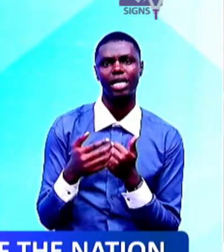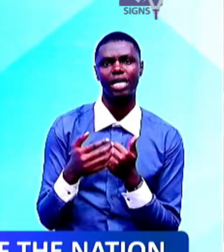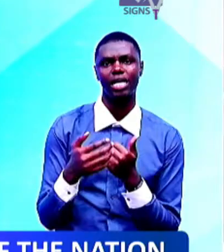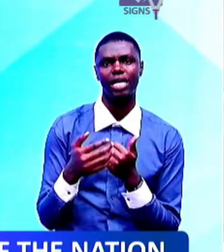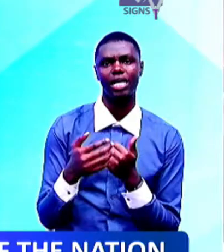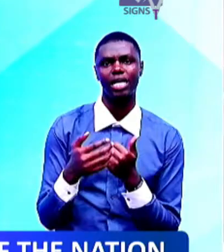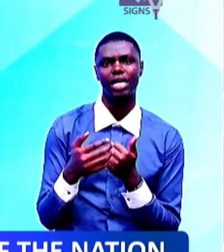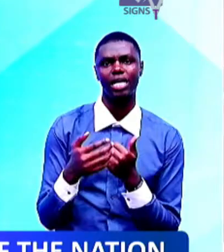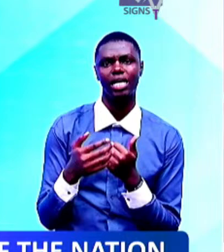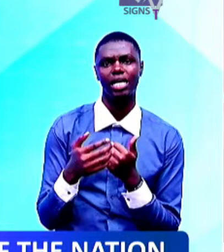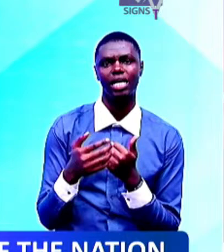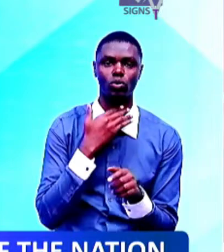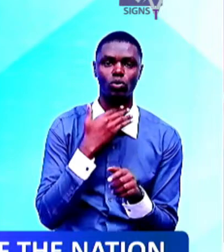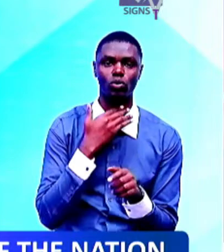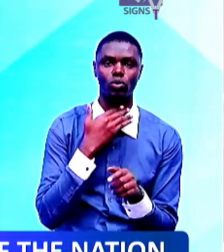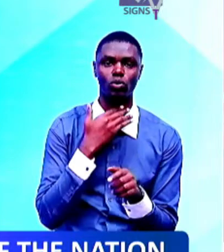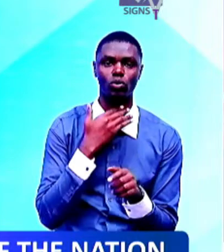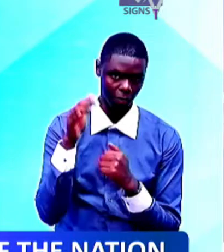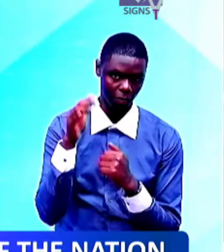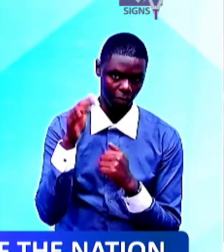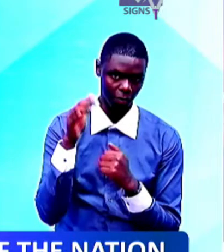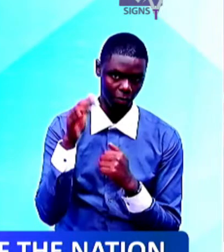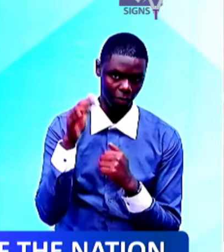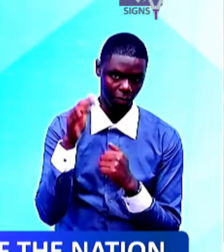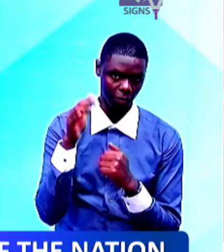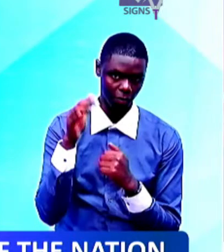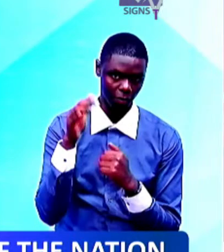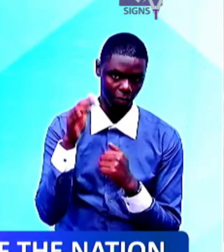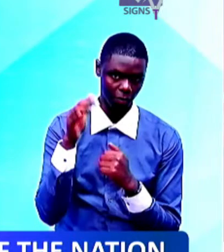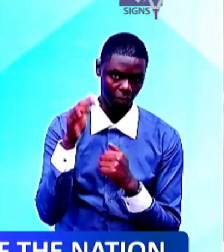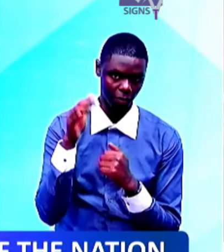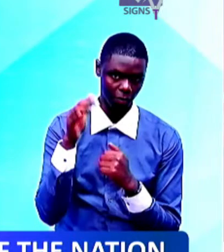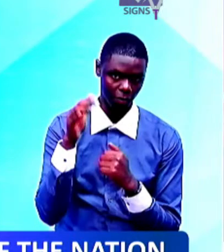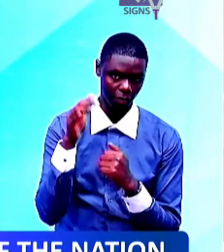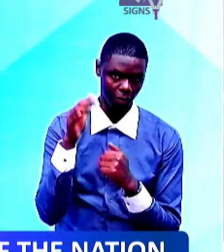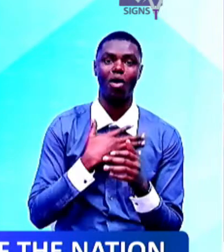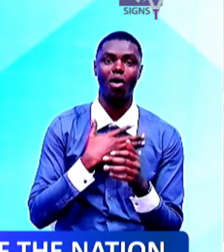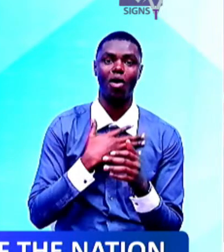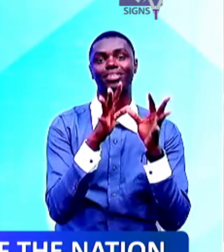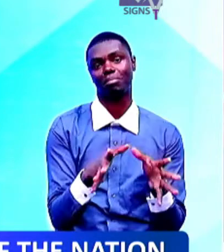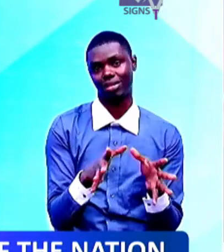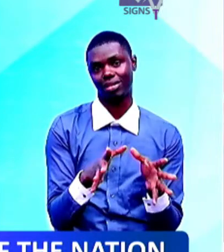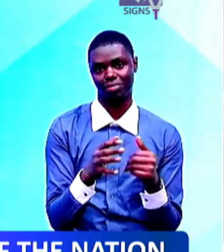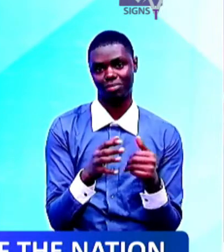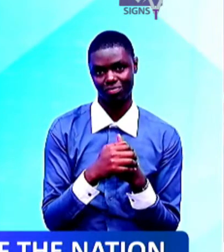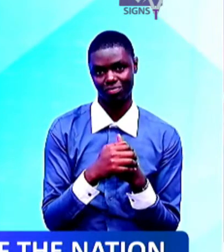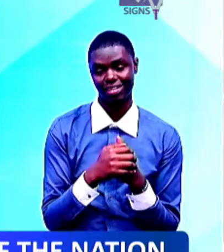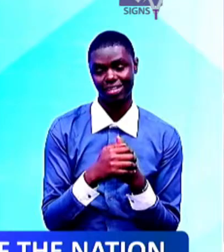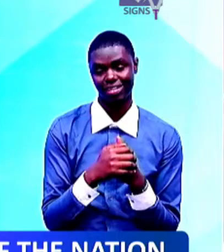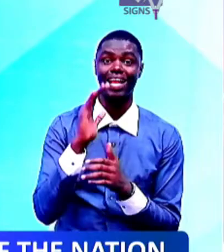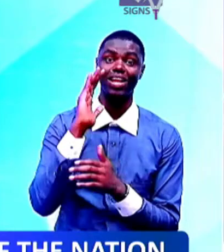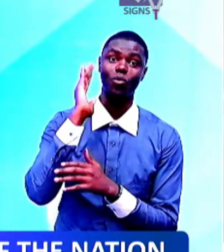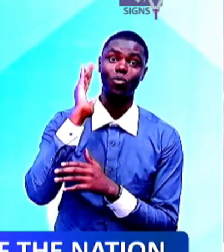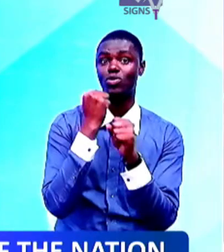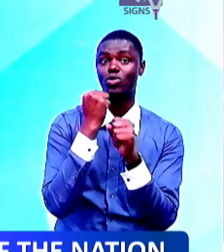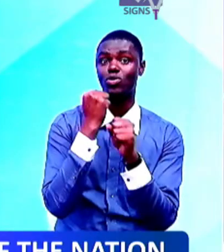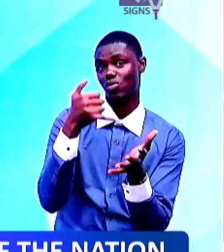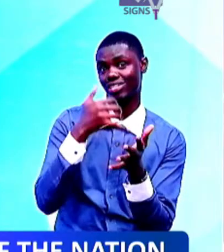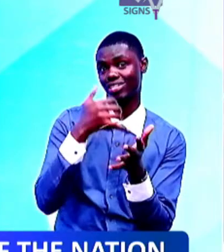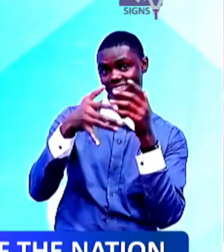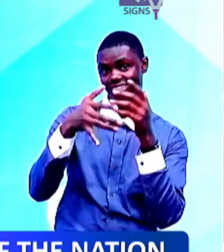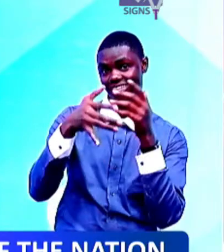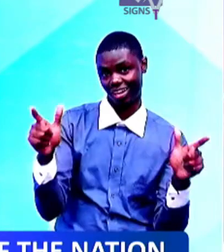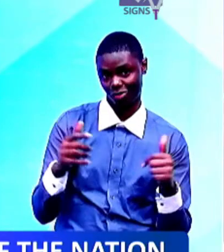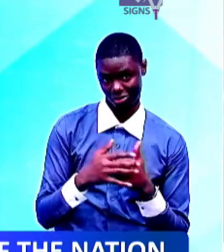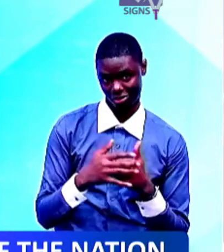also want to hear the dream of our sign language interpreter, and he's going to do it in sign